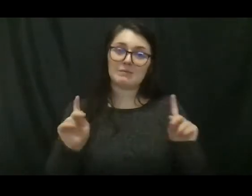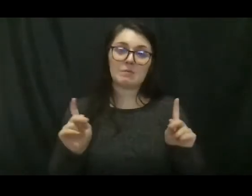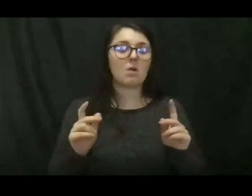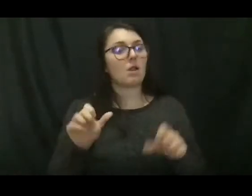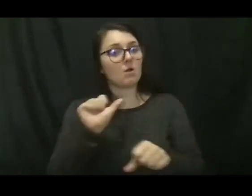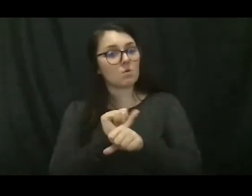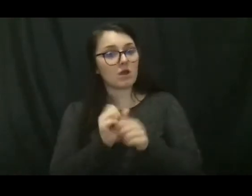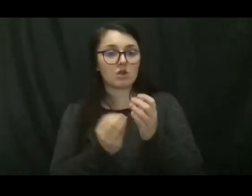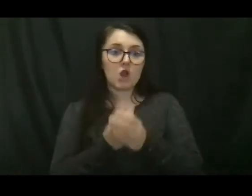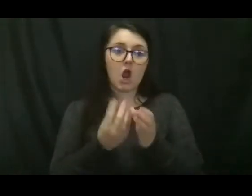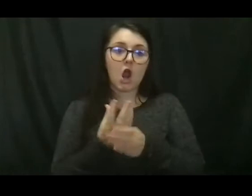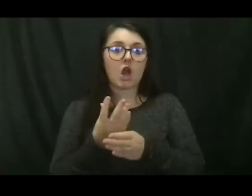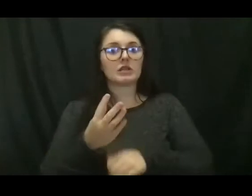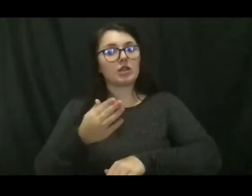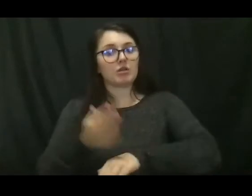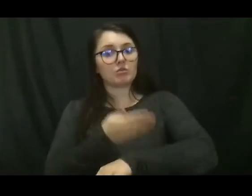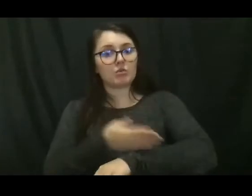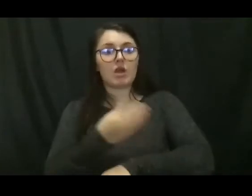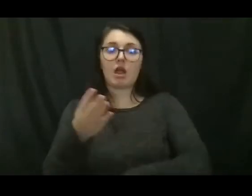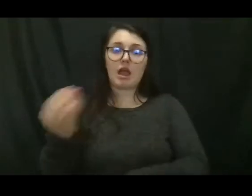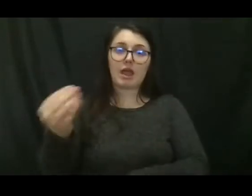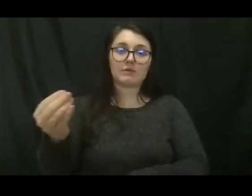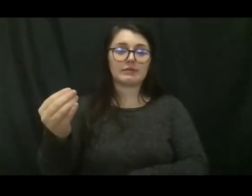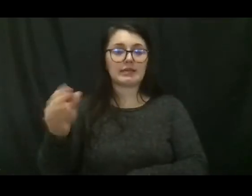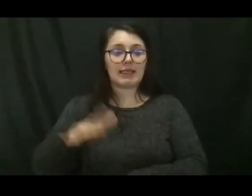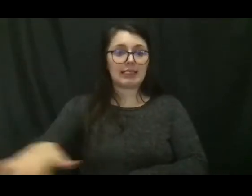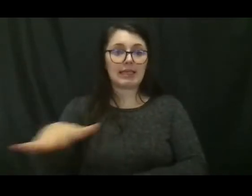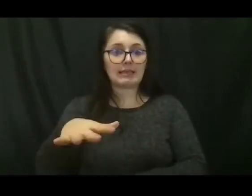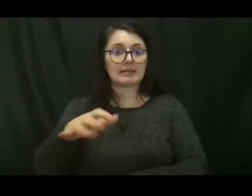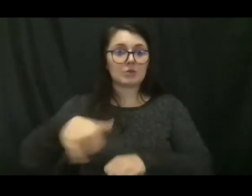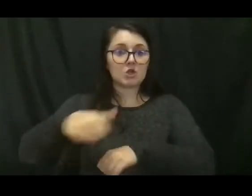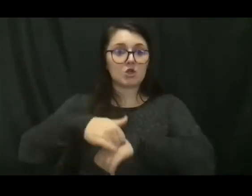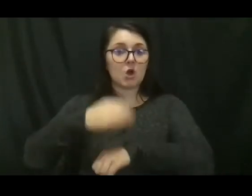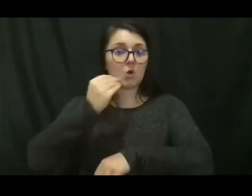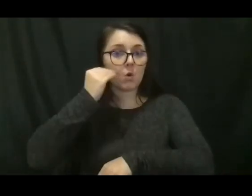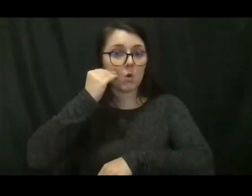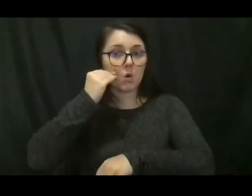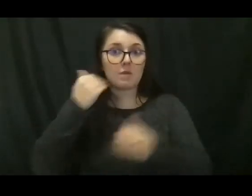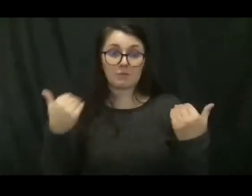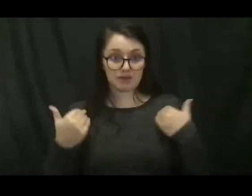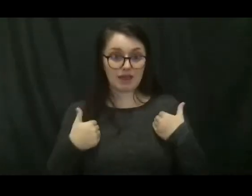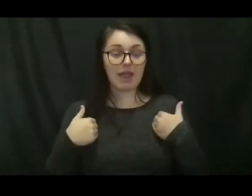or remodeling their outside landscaping areas. We've got tools